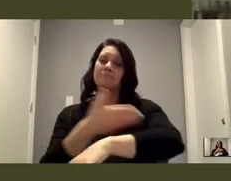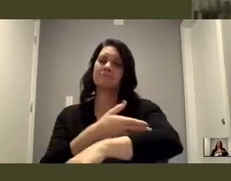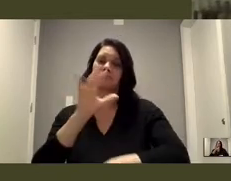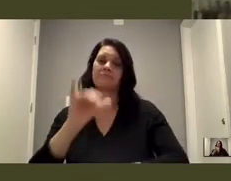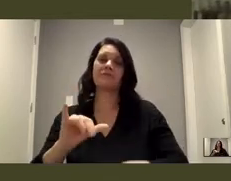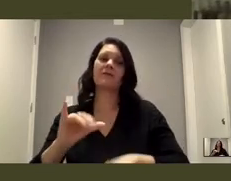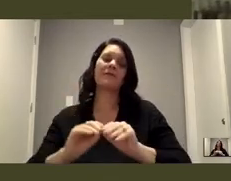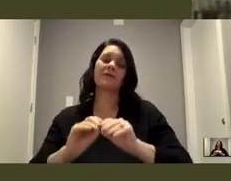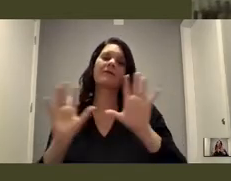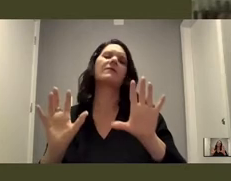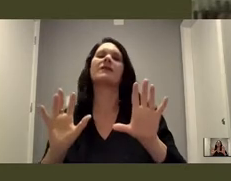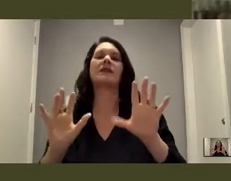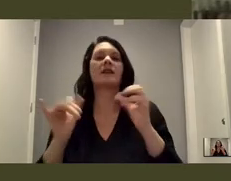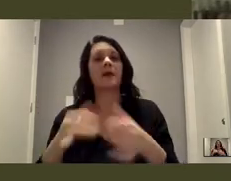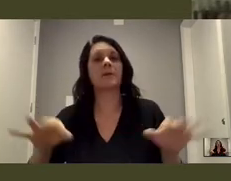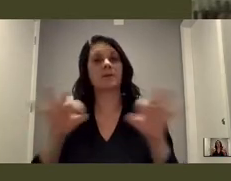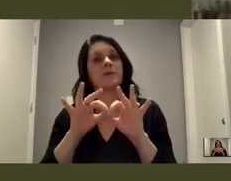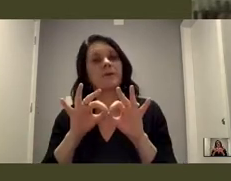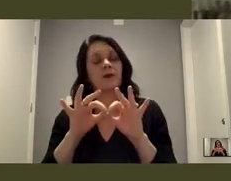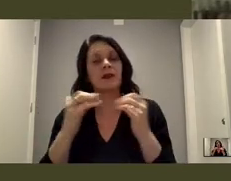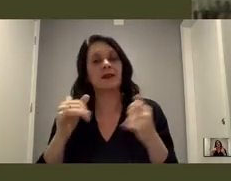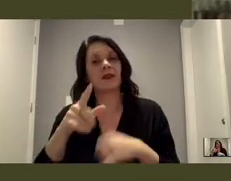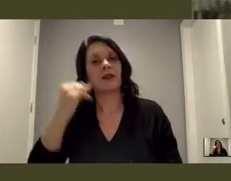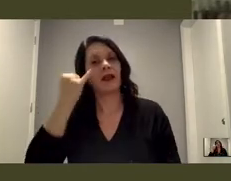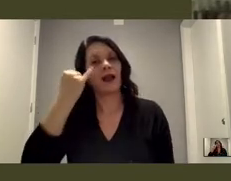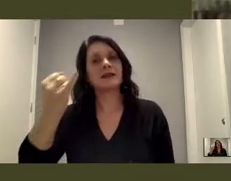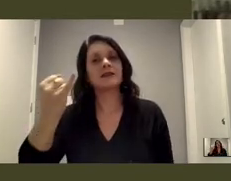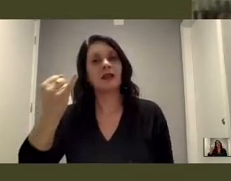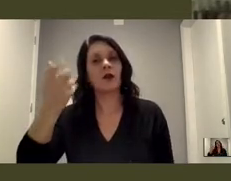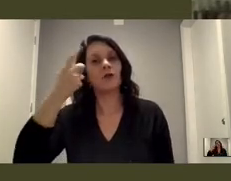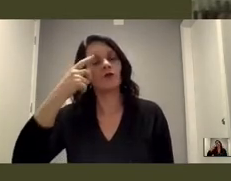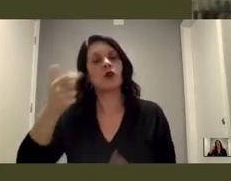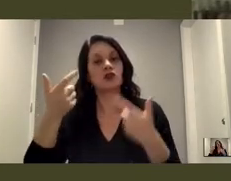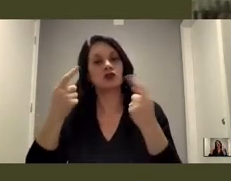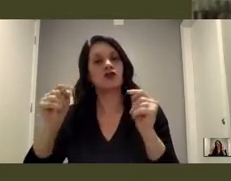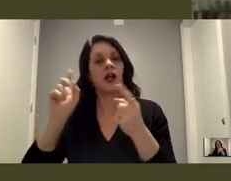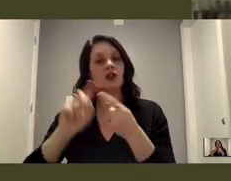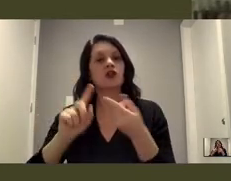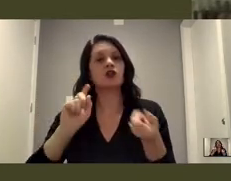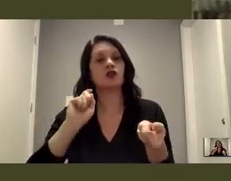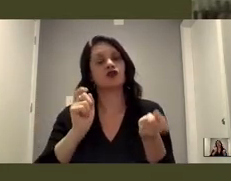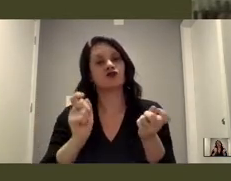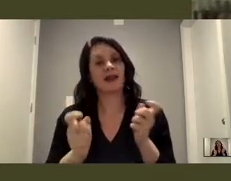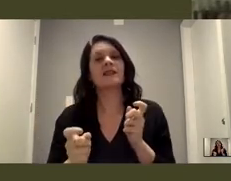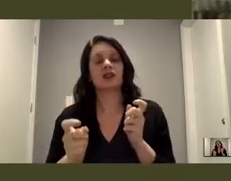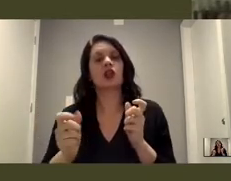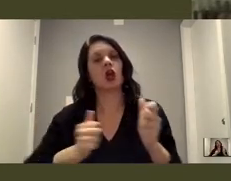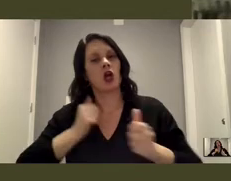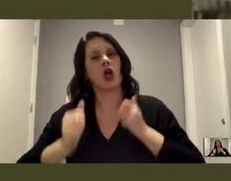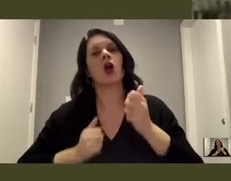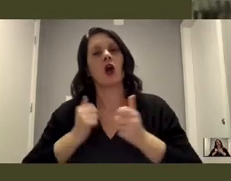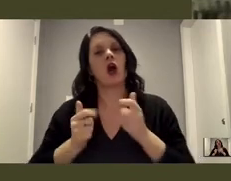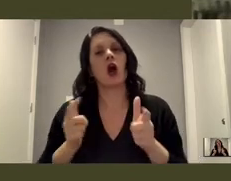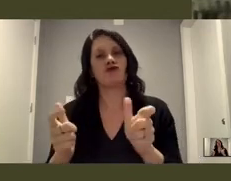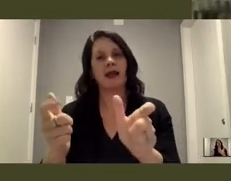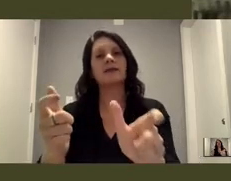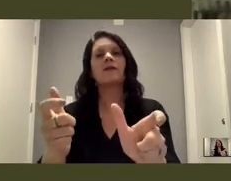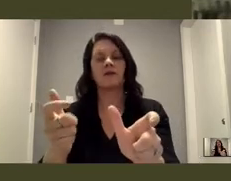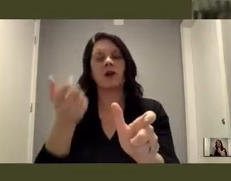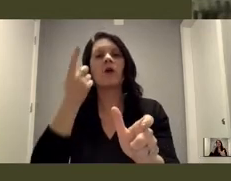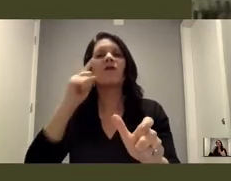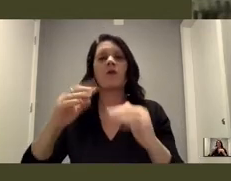receptive of the idea of trying to transition quite aggressively, more sustainable,